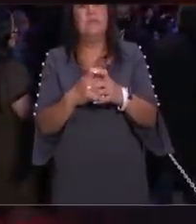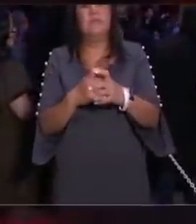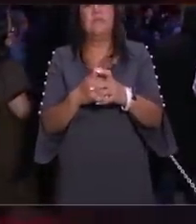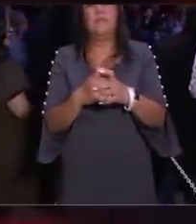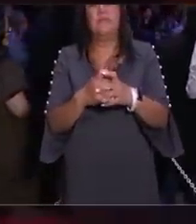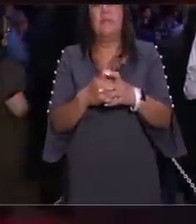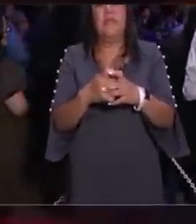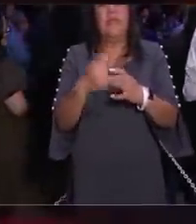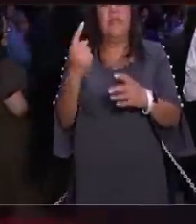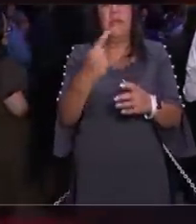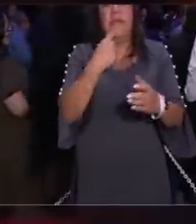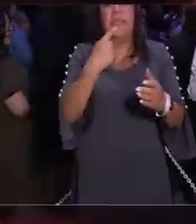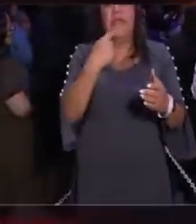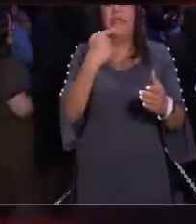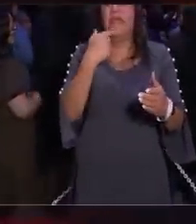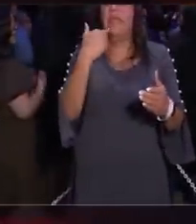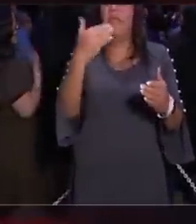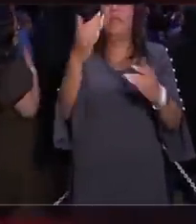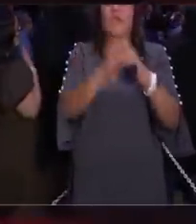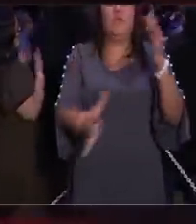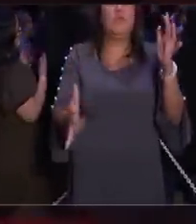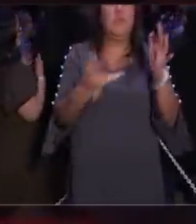Someone just say, thank you, Jesus.